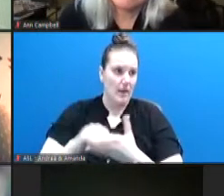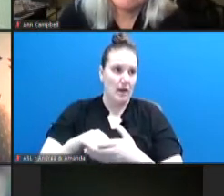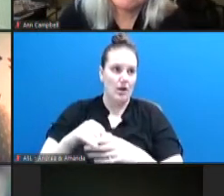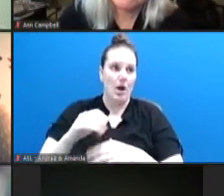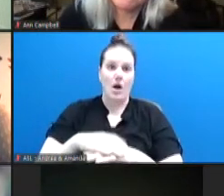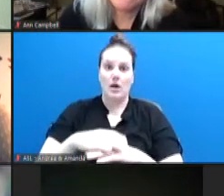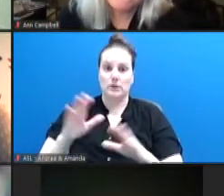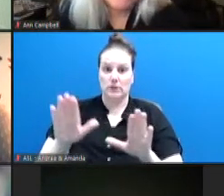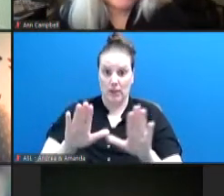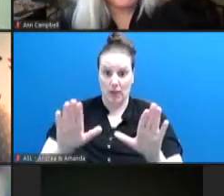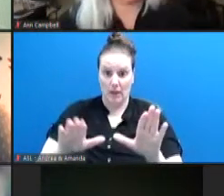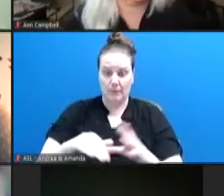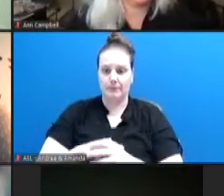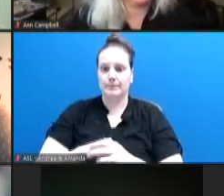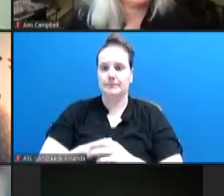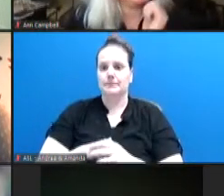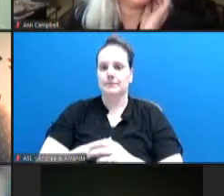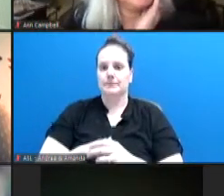Sunday.